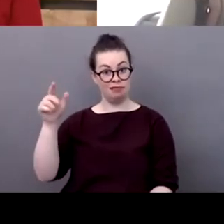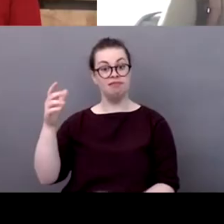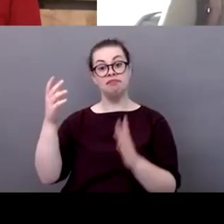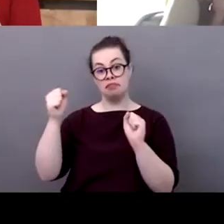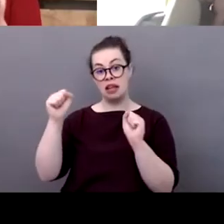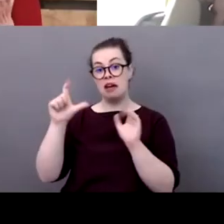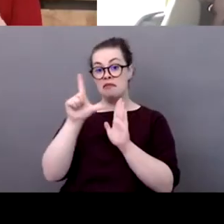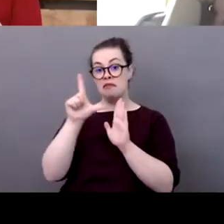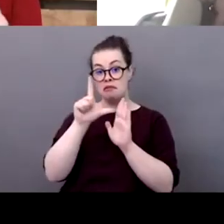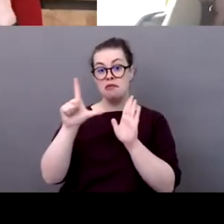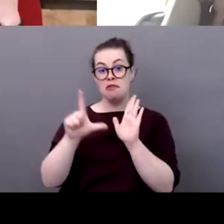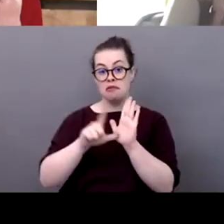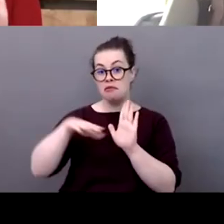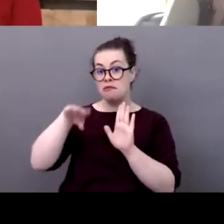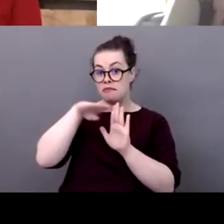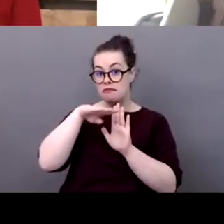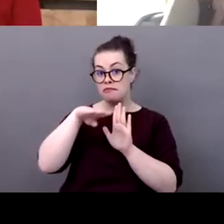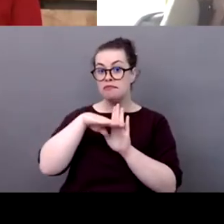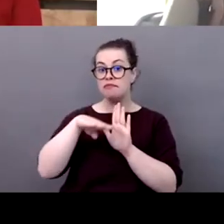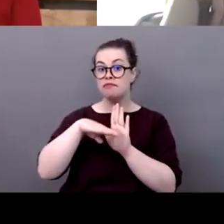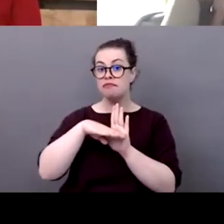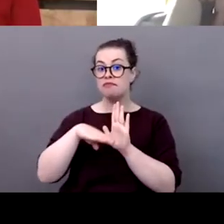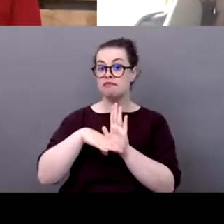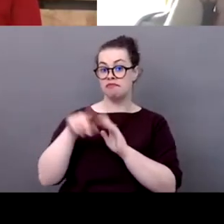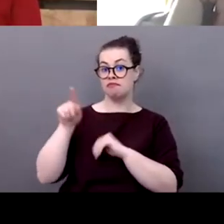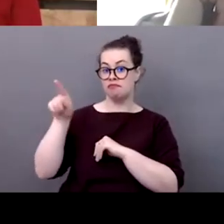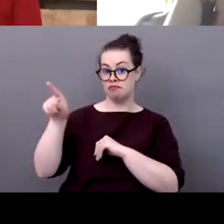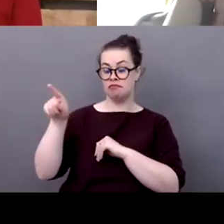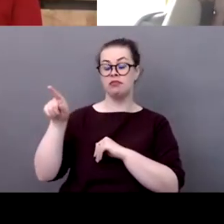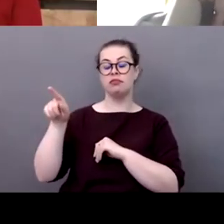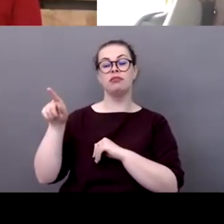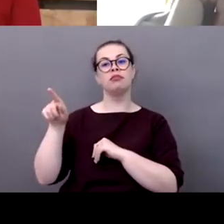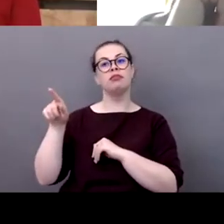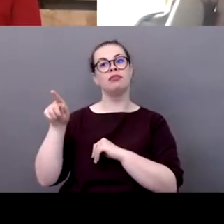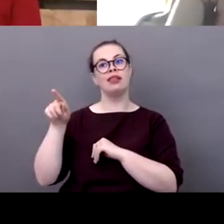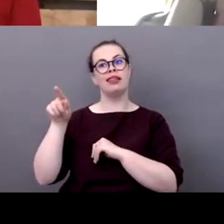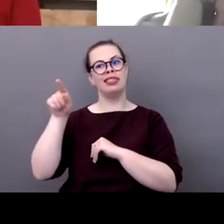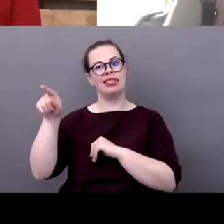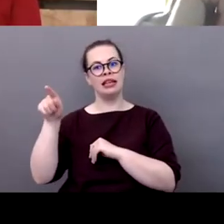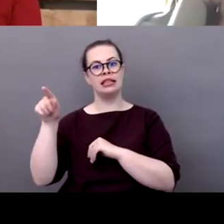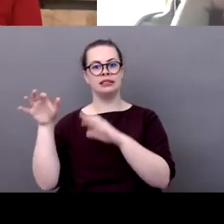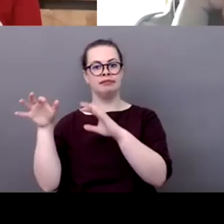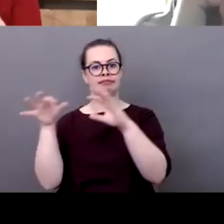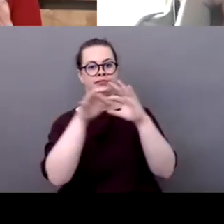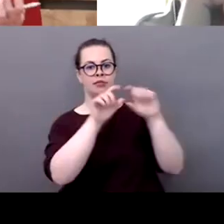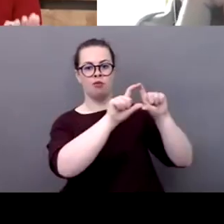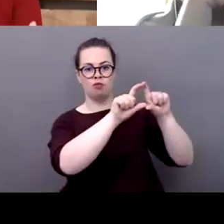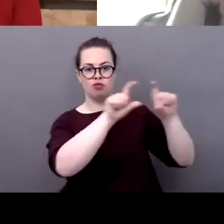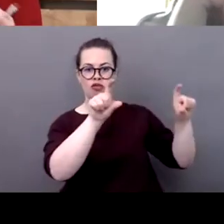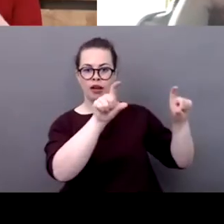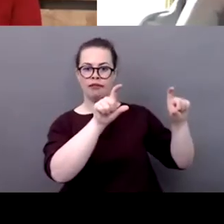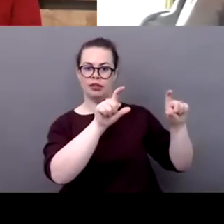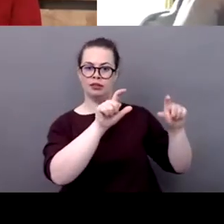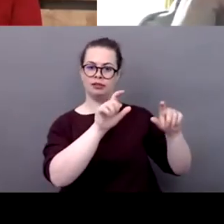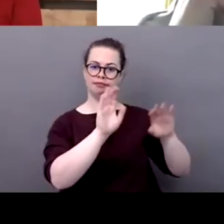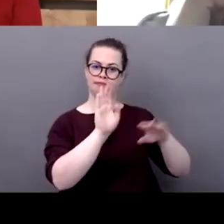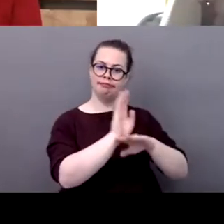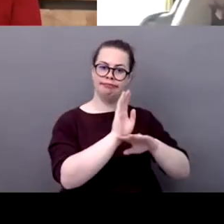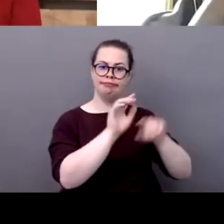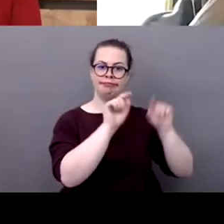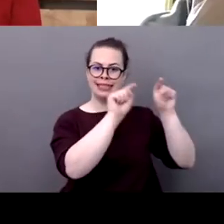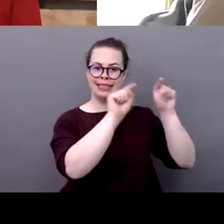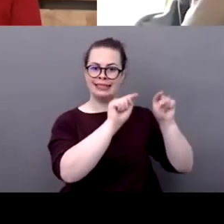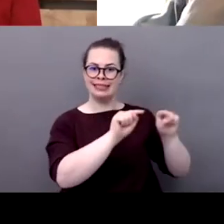marques, certaines choses pour pouvoir protéger le sport de plein air et pour pouvoir protéger la nature grâce au sport de plein